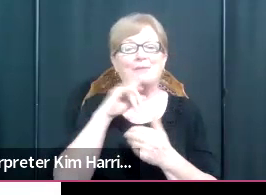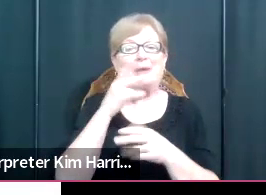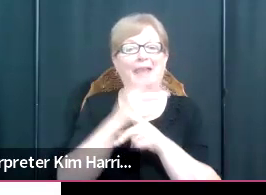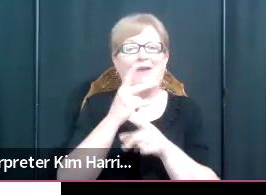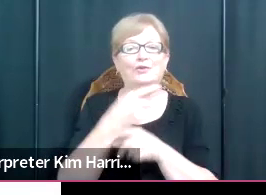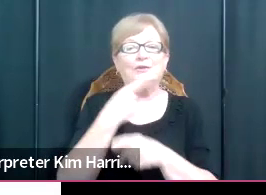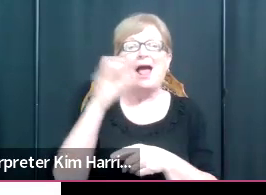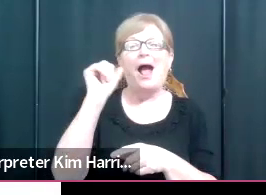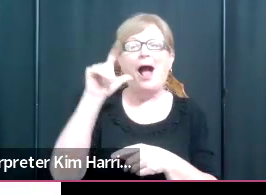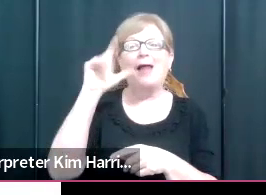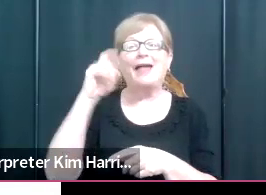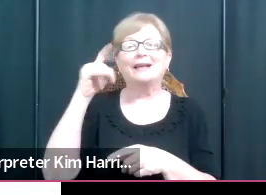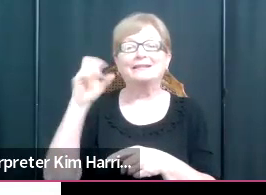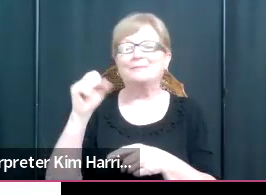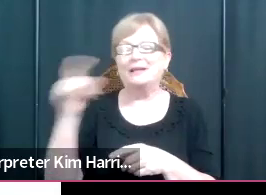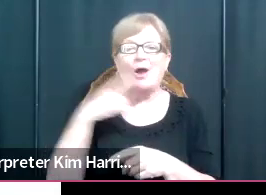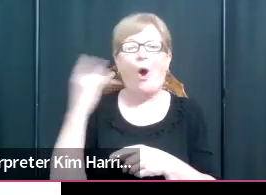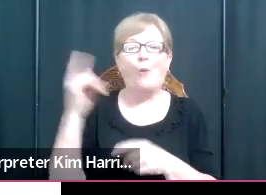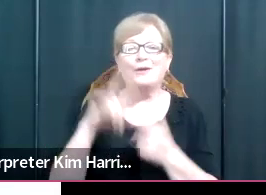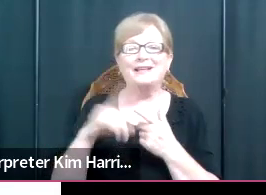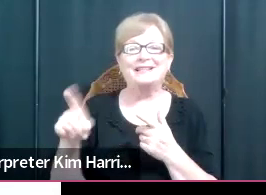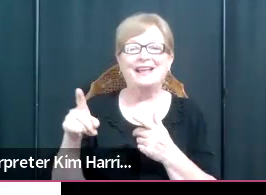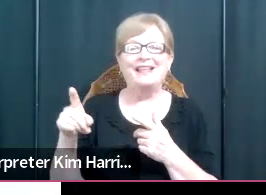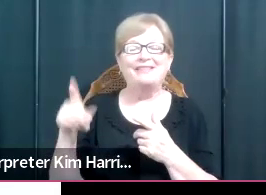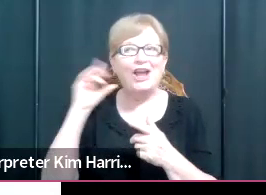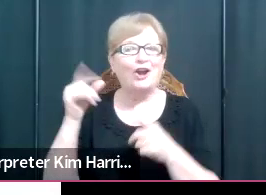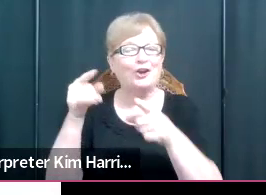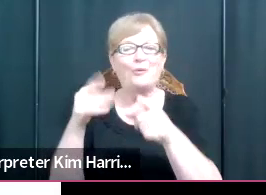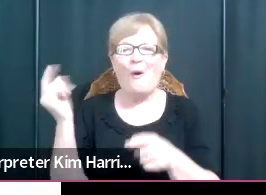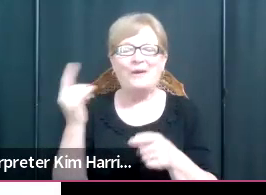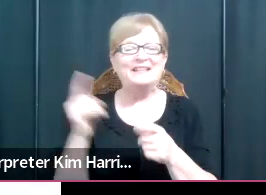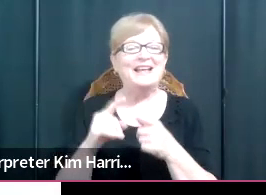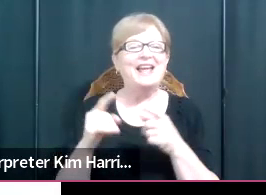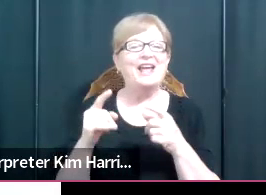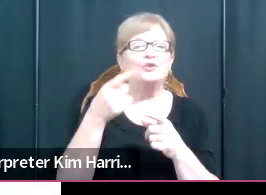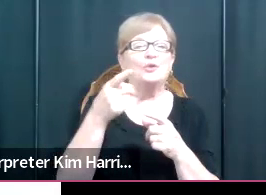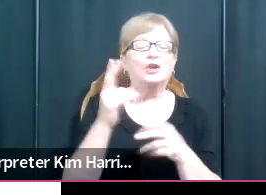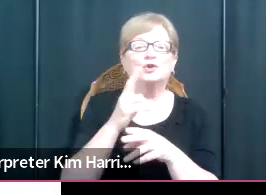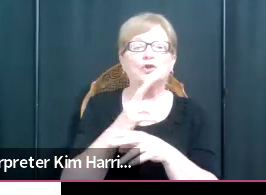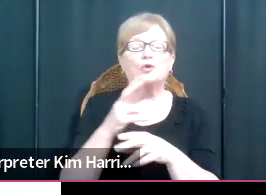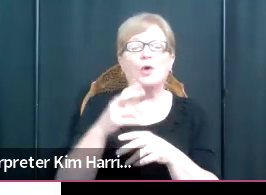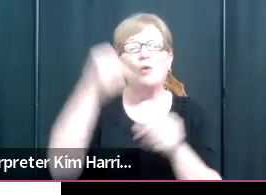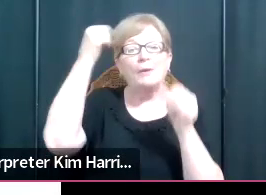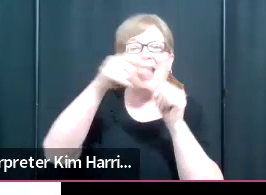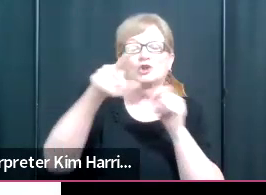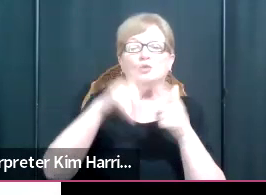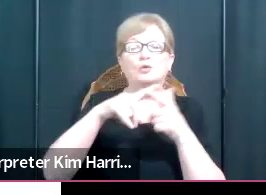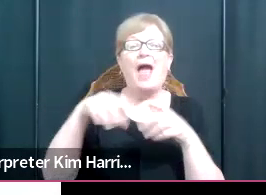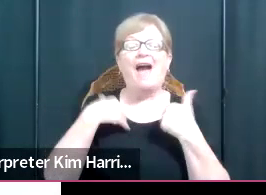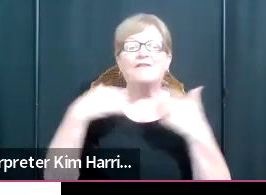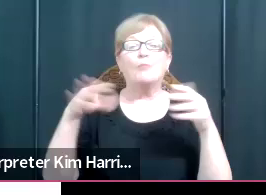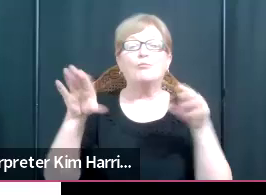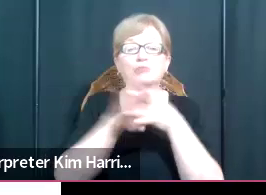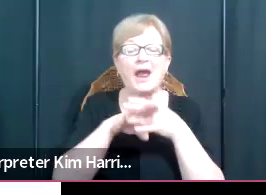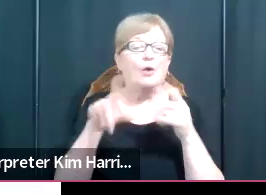don't accidentally set them off though, but you can set them to give you reminders to take a break or do a breathing technique or